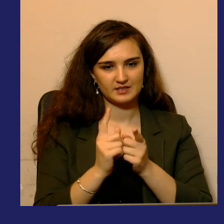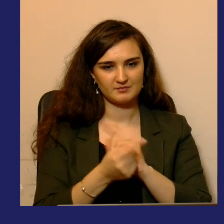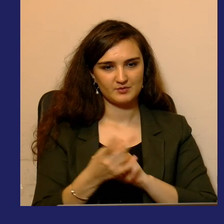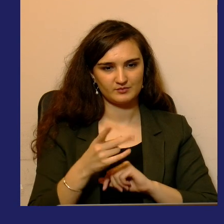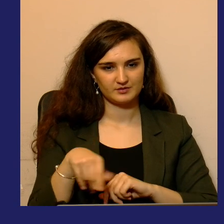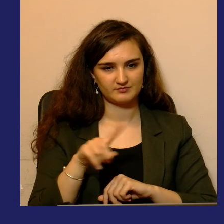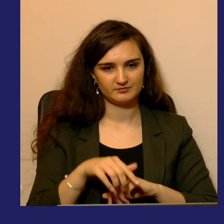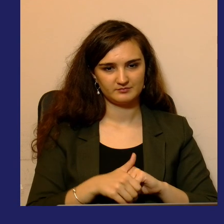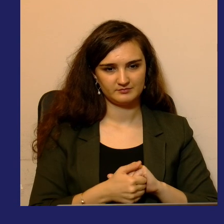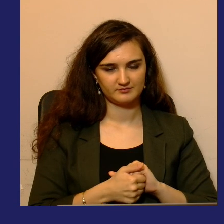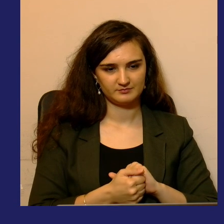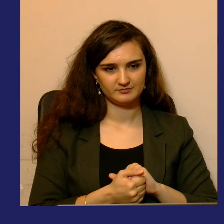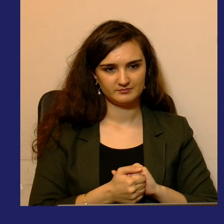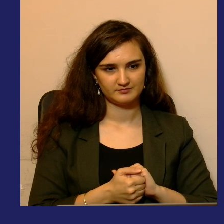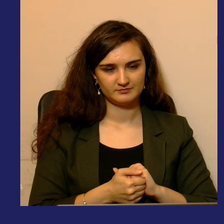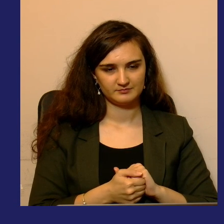facilitated by IFAS.